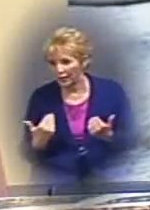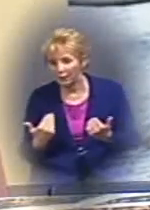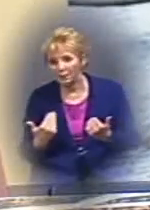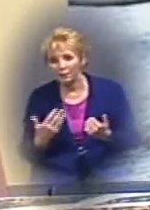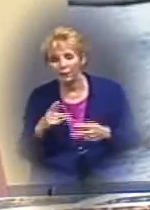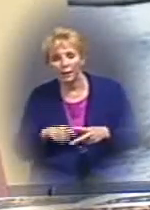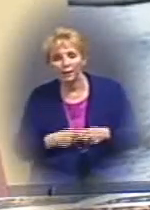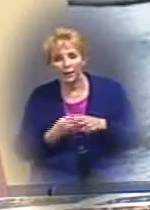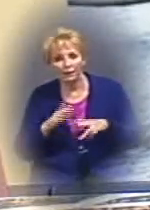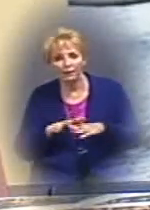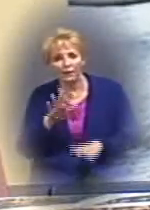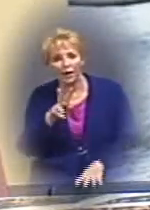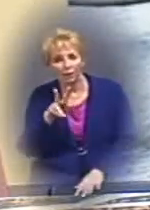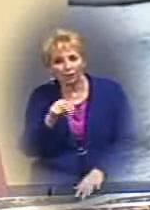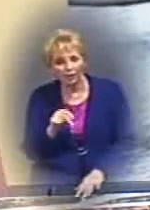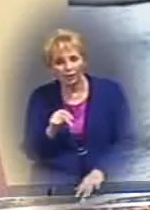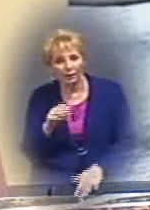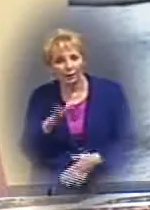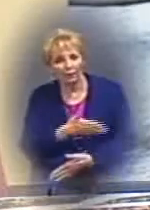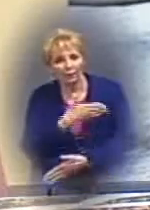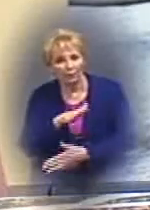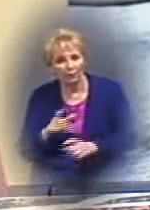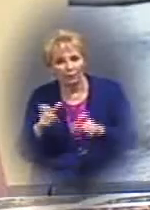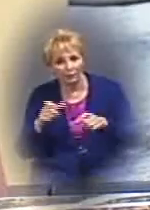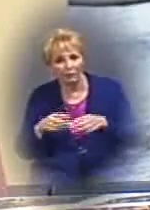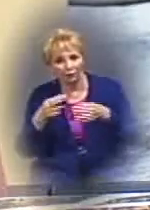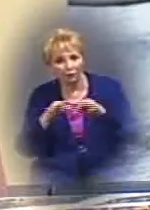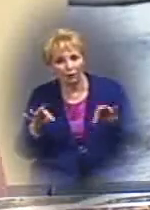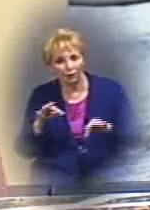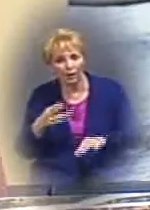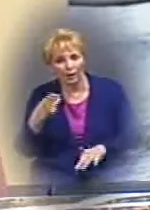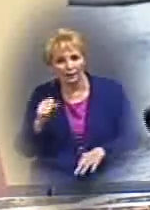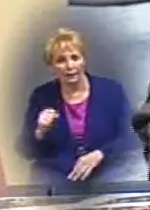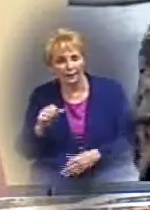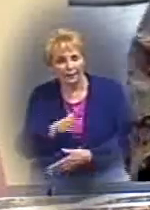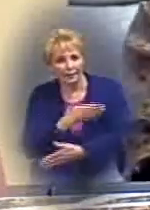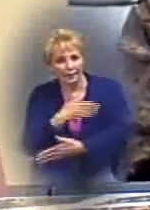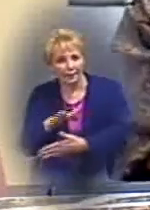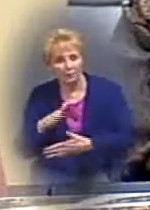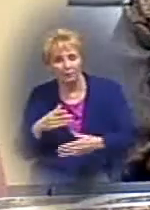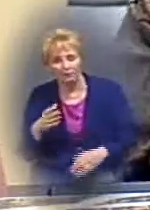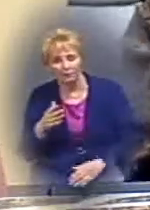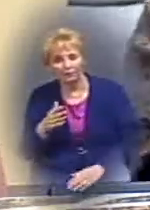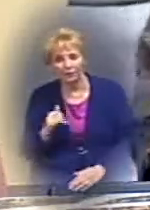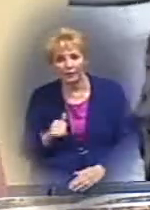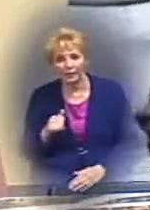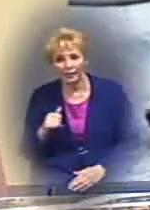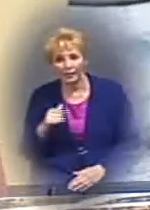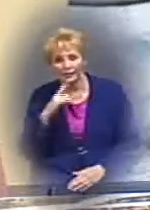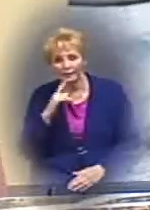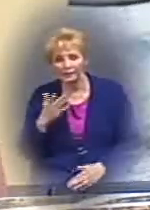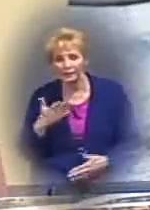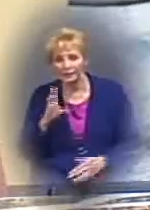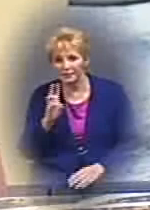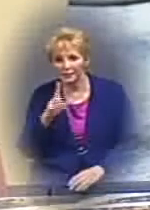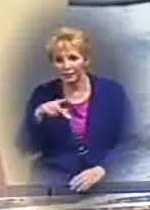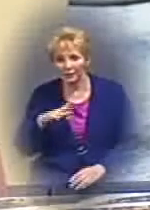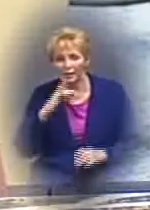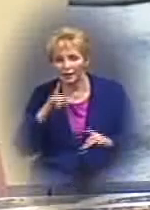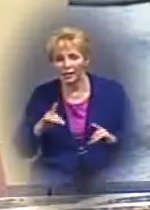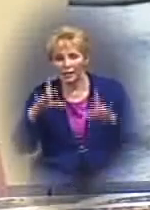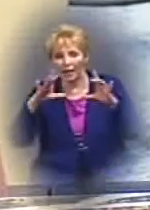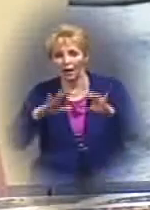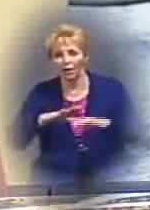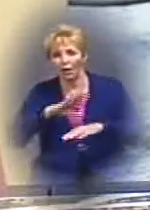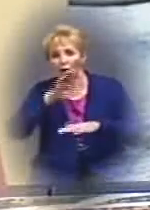it begins at 5:30. Its music is provided by the Freedom High School Chamber Singers, and then, of course, to the delight of everybody at 6 p.m., we light up the